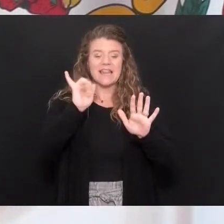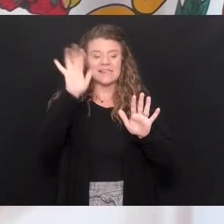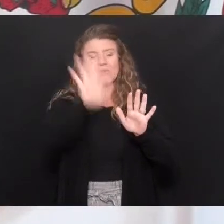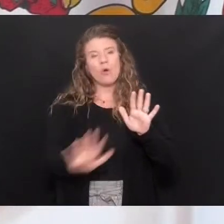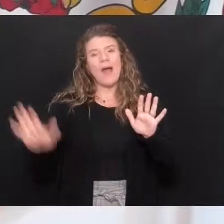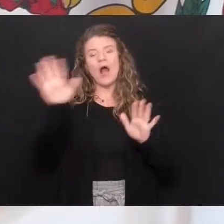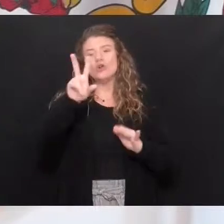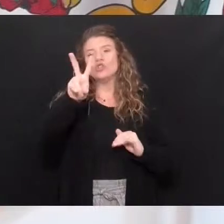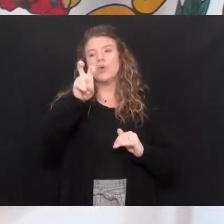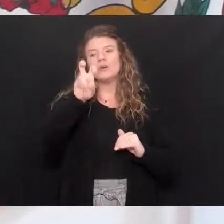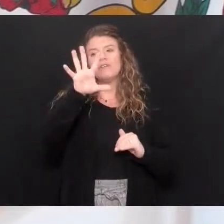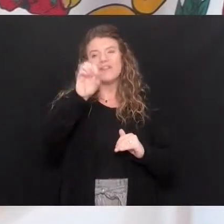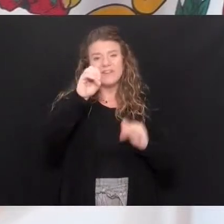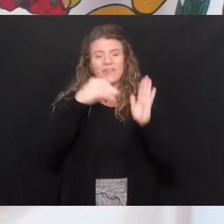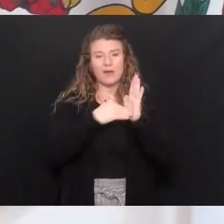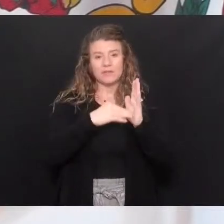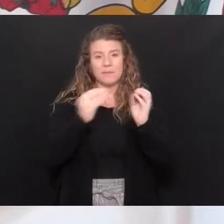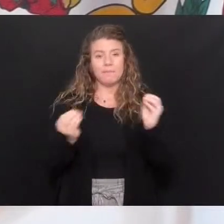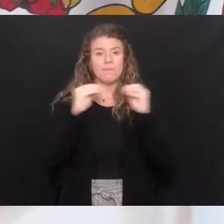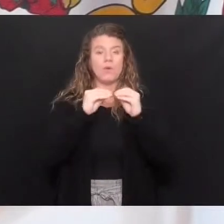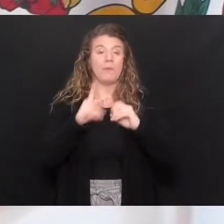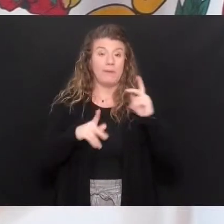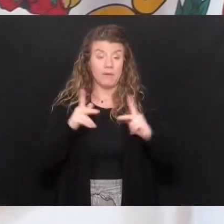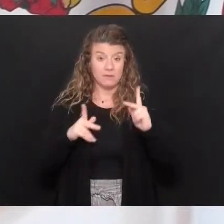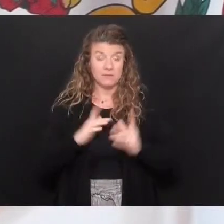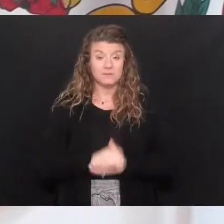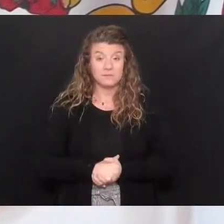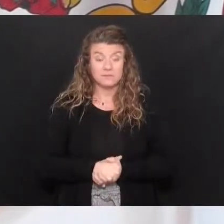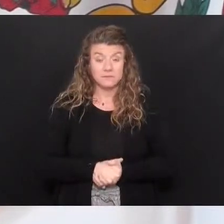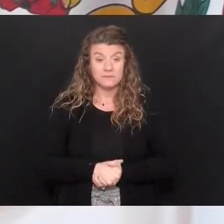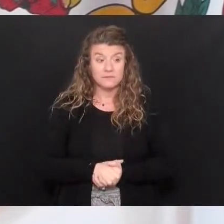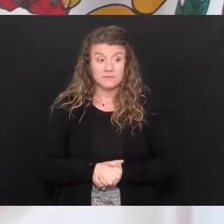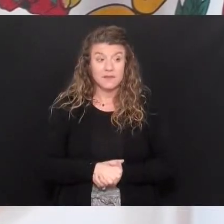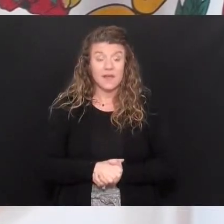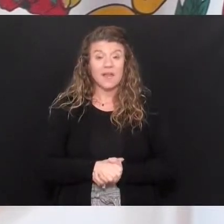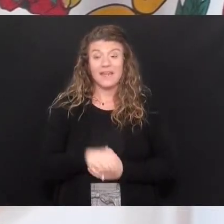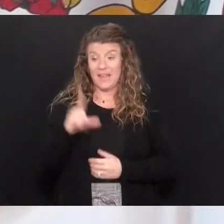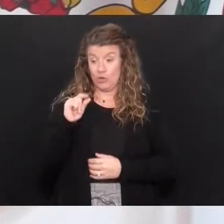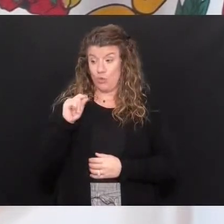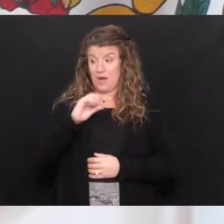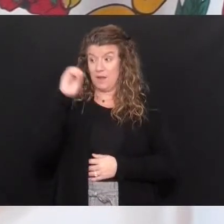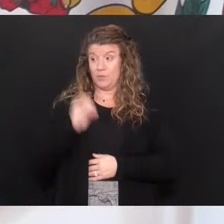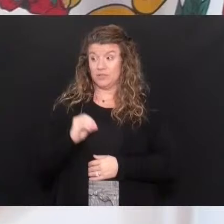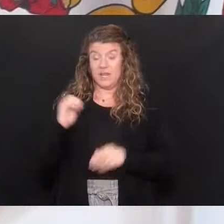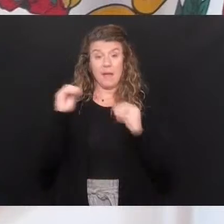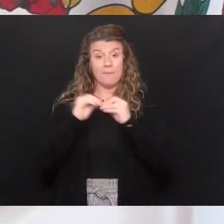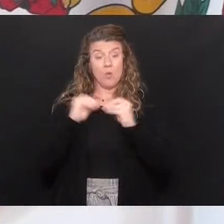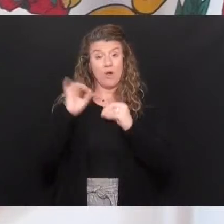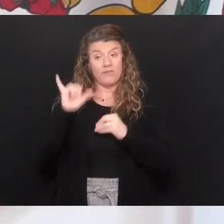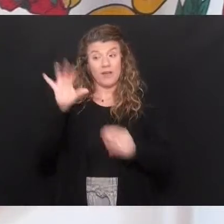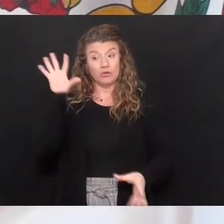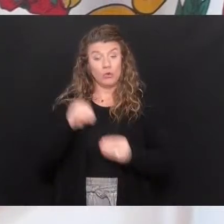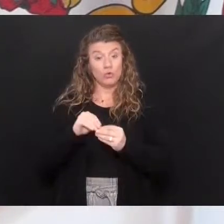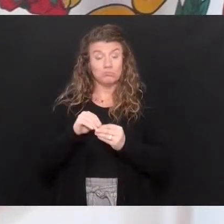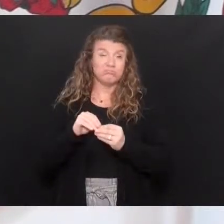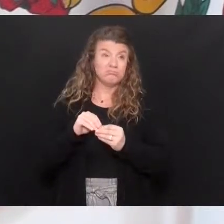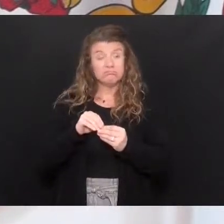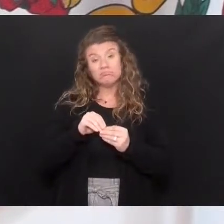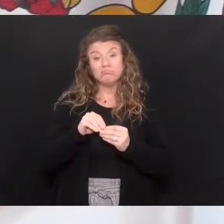around 250,000 more people. To get to 20% more of those total is